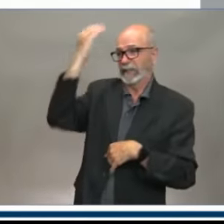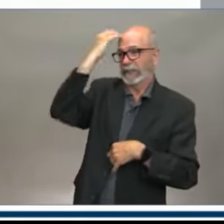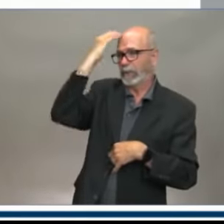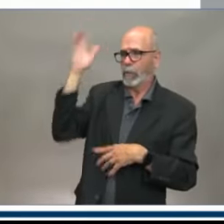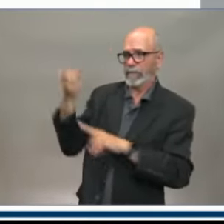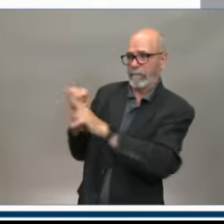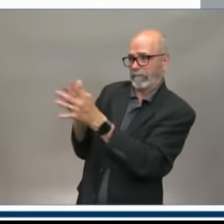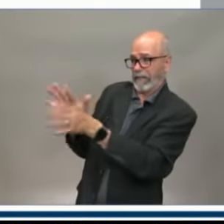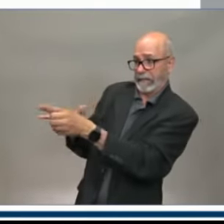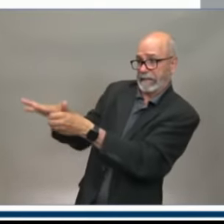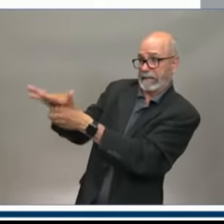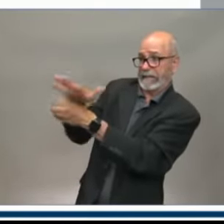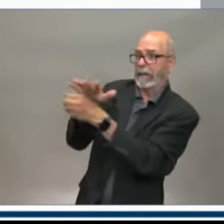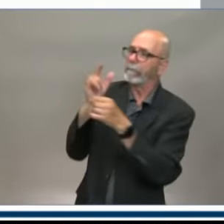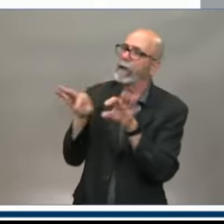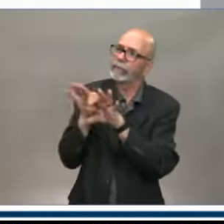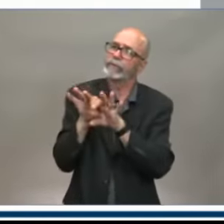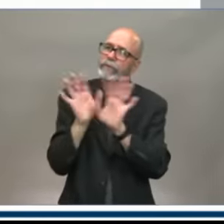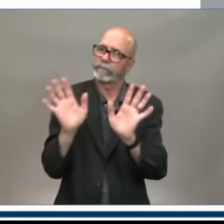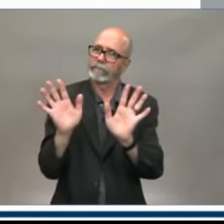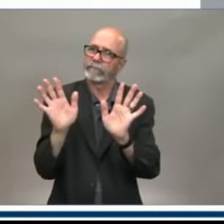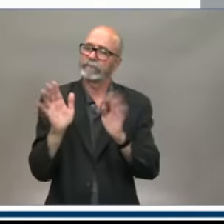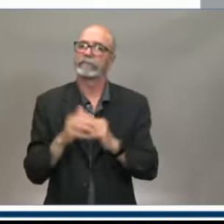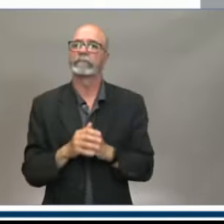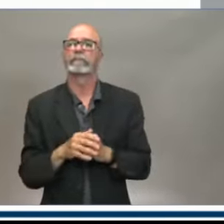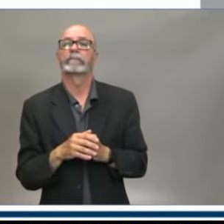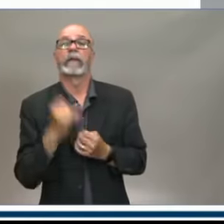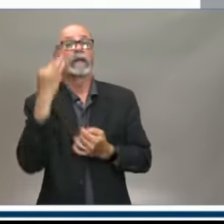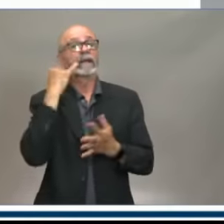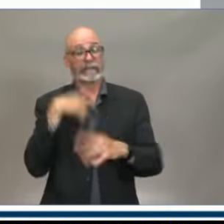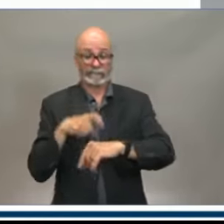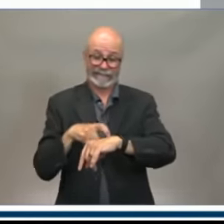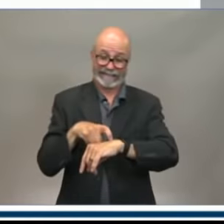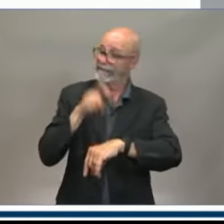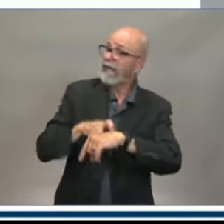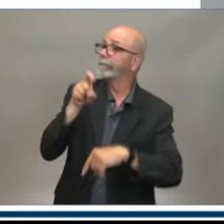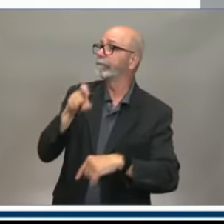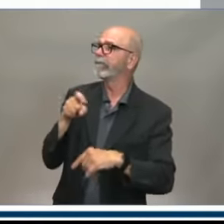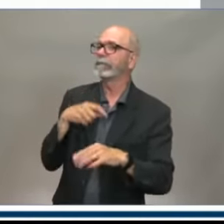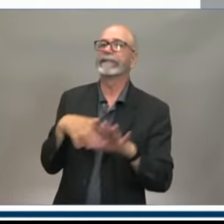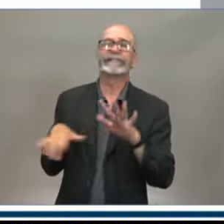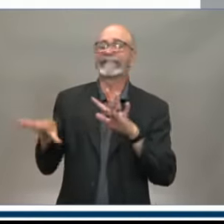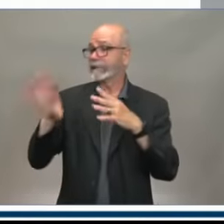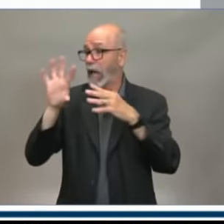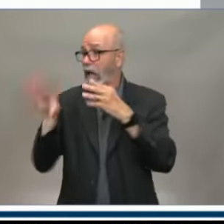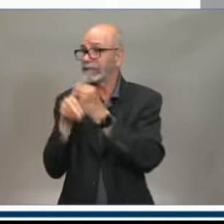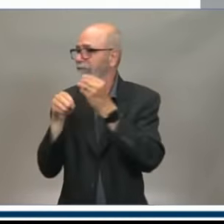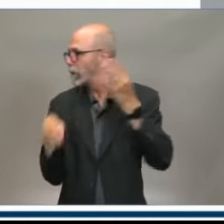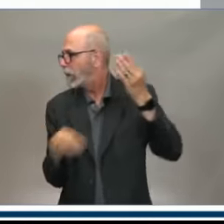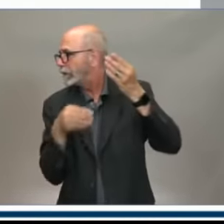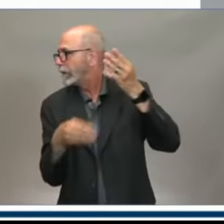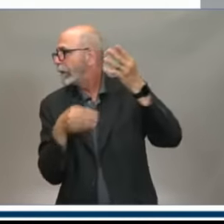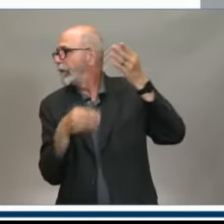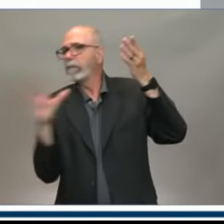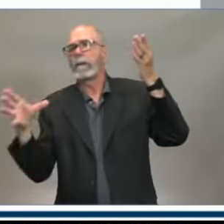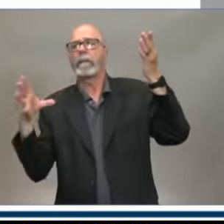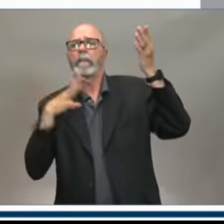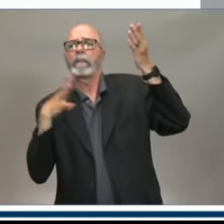So the timing of the expanded symptom list fits very nicely with as we're moving